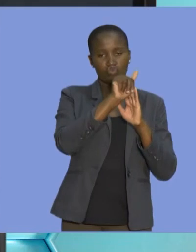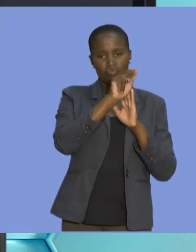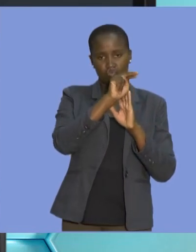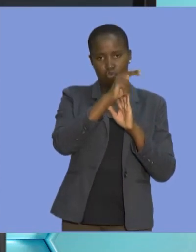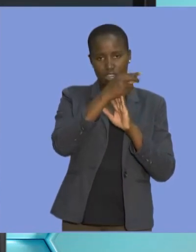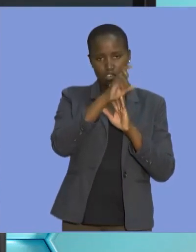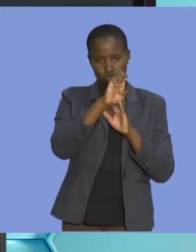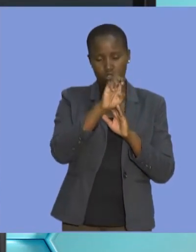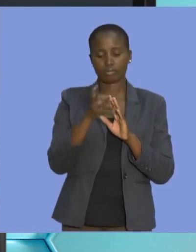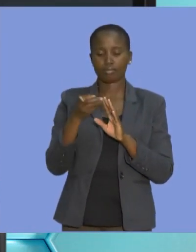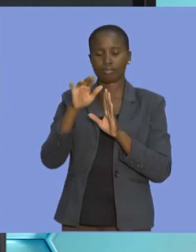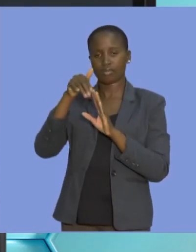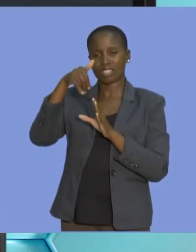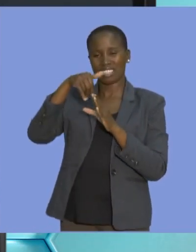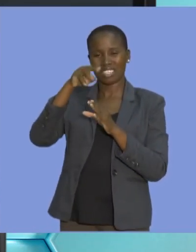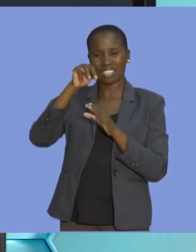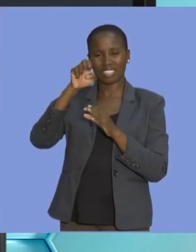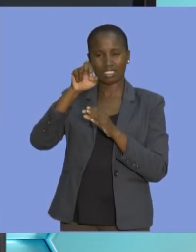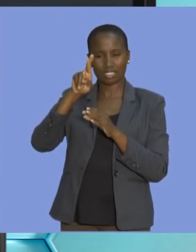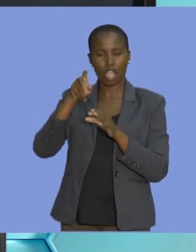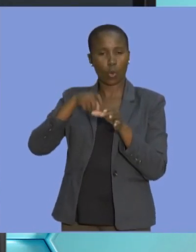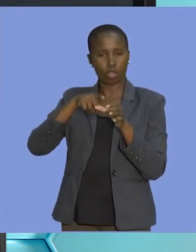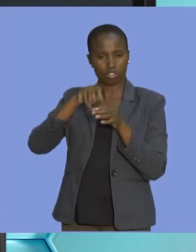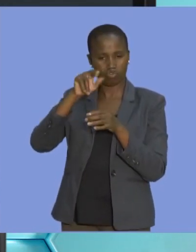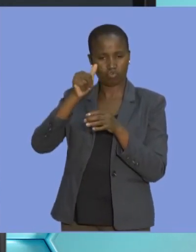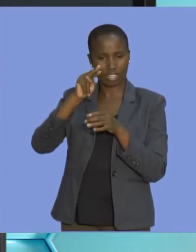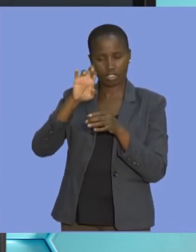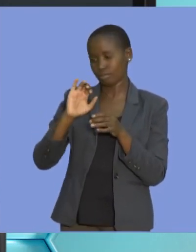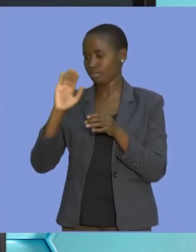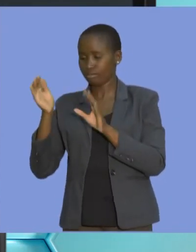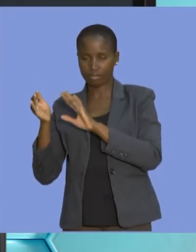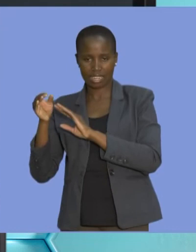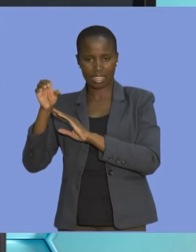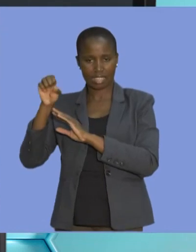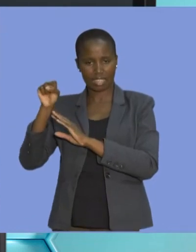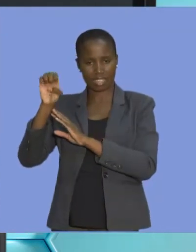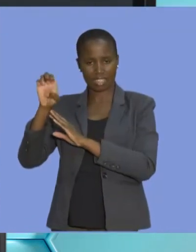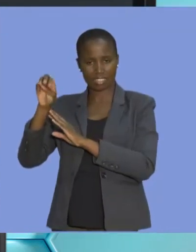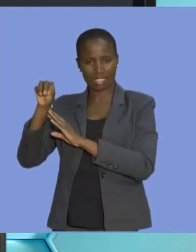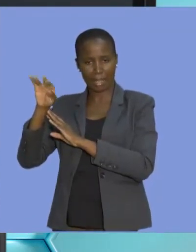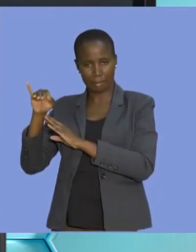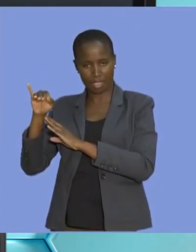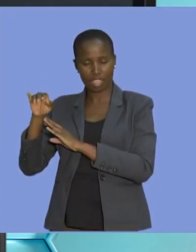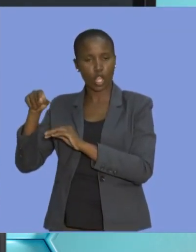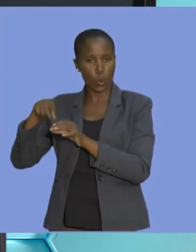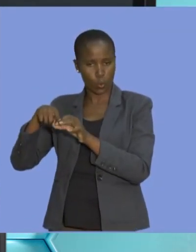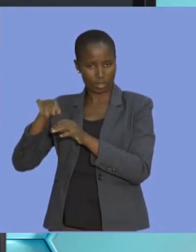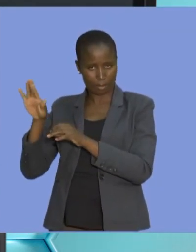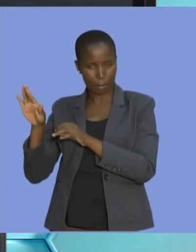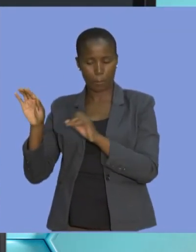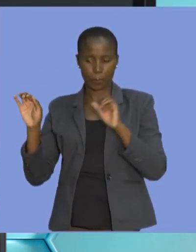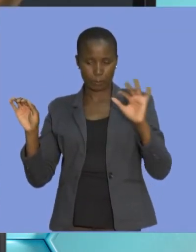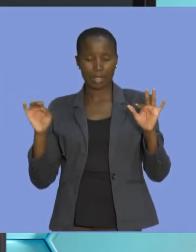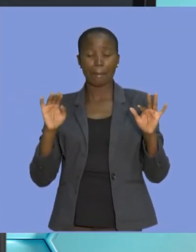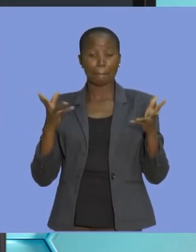interquartile, interquartile range and semi-interquartile range. We said that the range can be affected by the